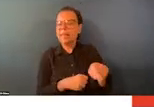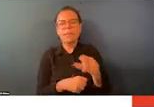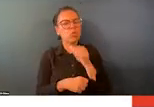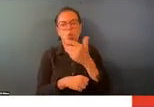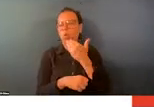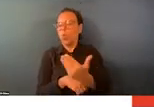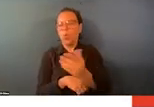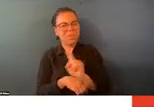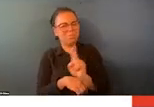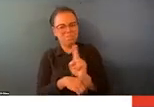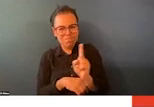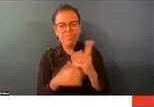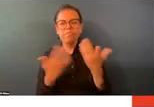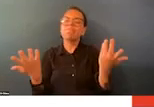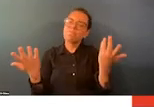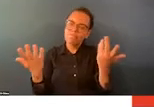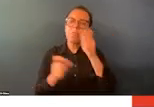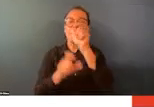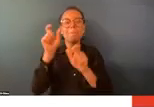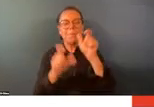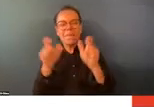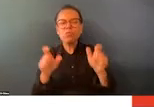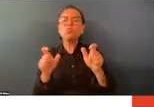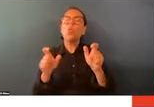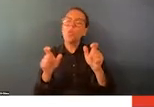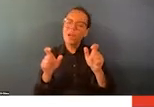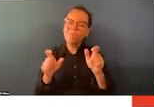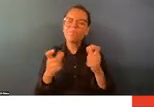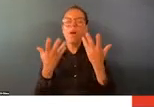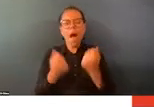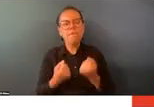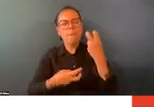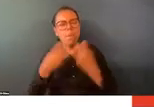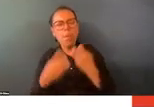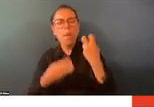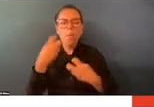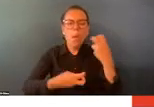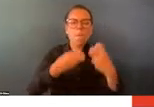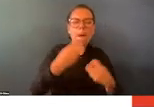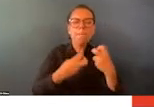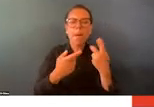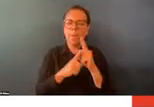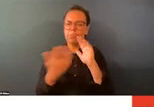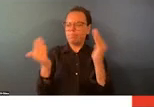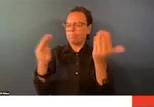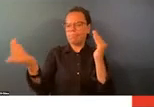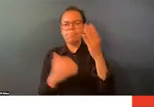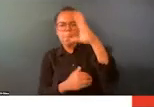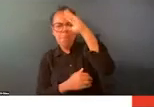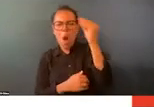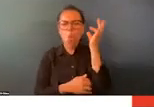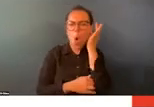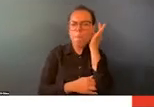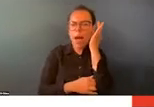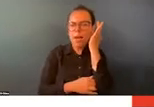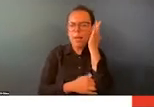the Tajik people, exacerbating vulnerabilities and disproportionately affecting women,